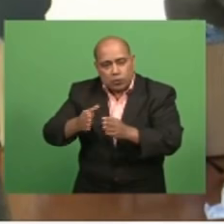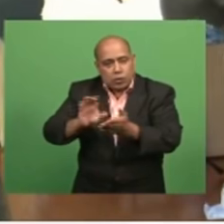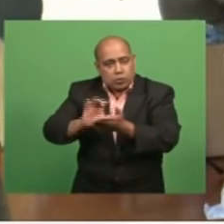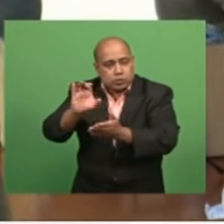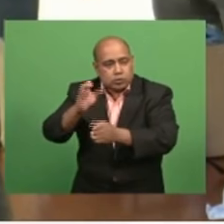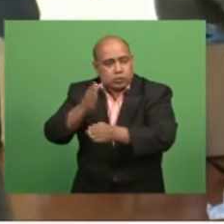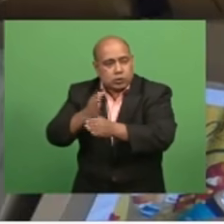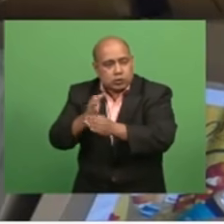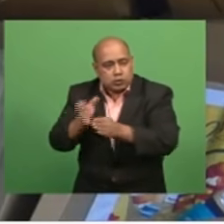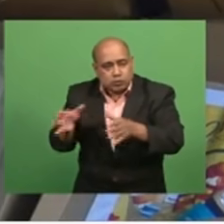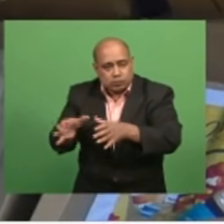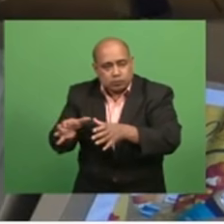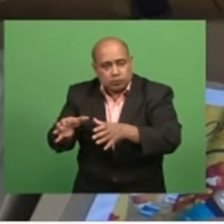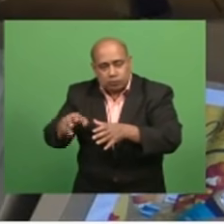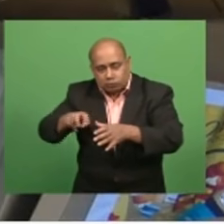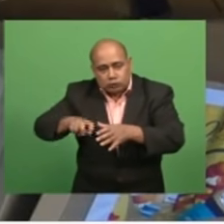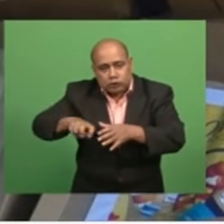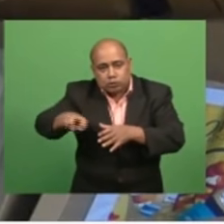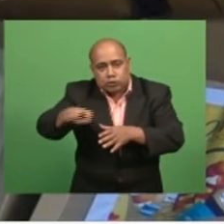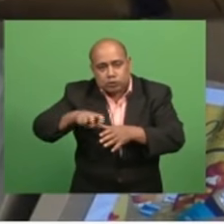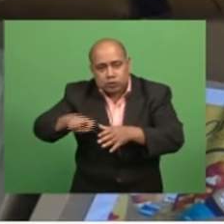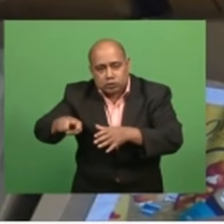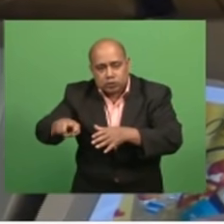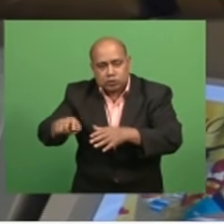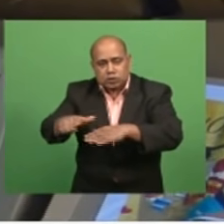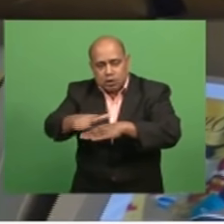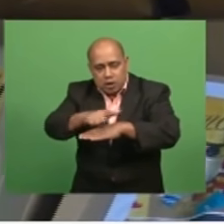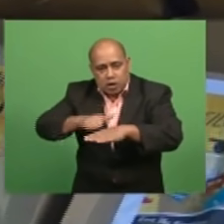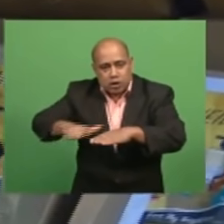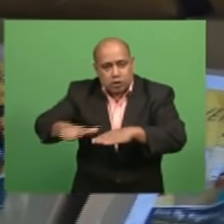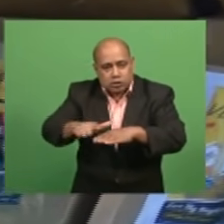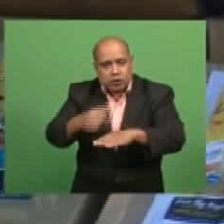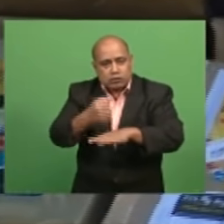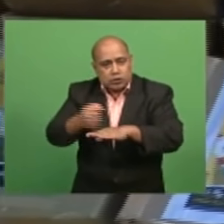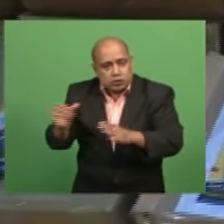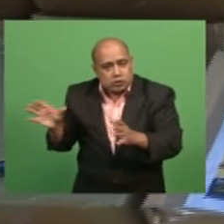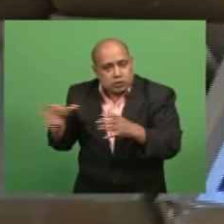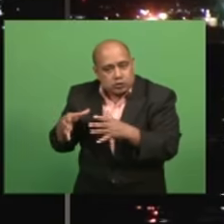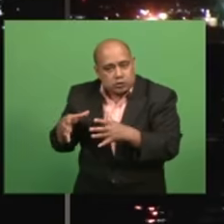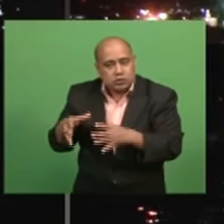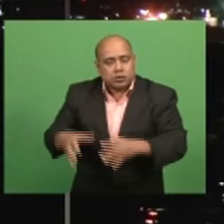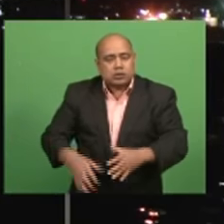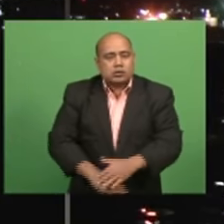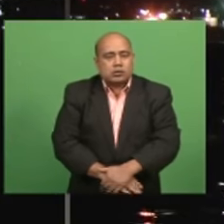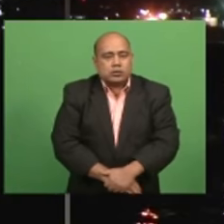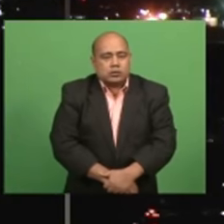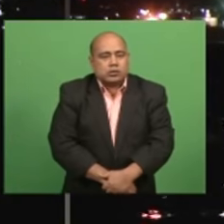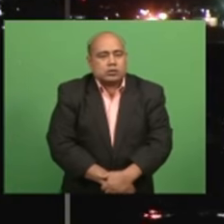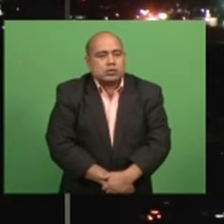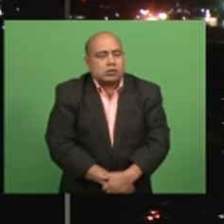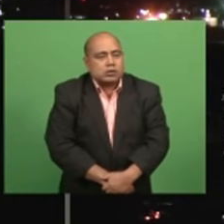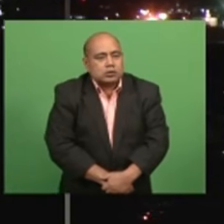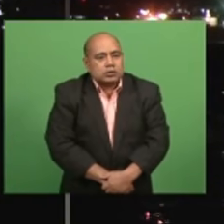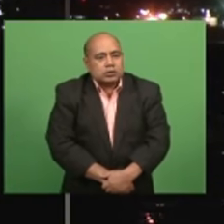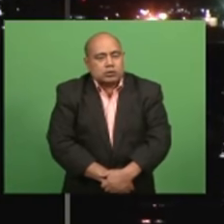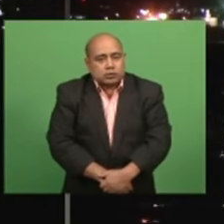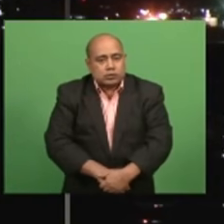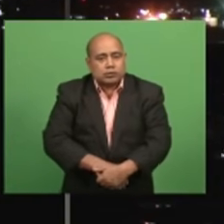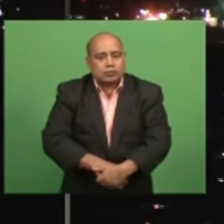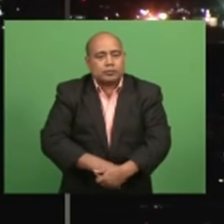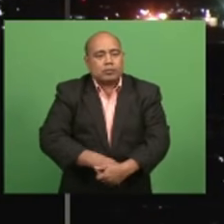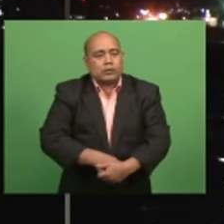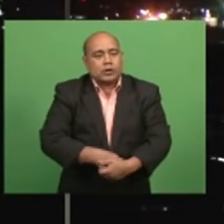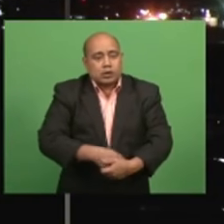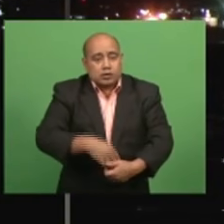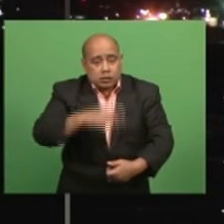Housing and the Ministry of Local Government. Venina Rakautonga, FBC News. Prime Minister Vorenge Mbainimarama